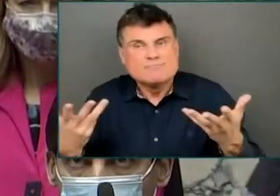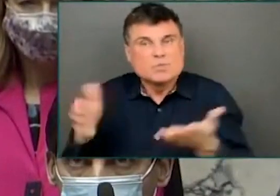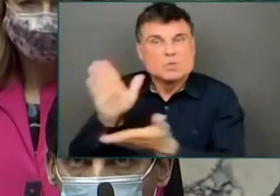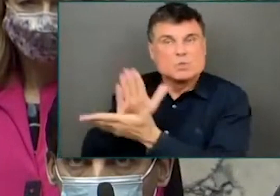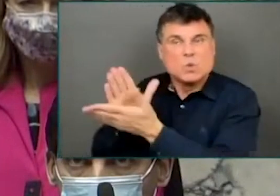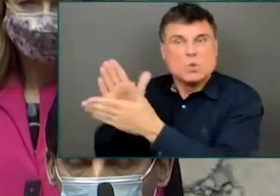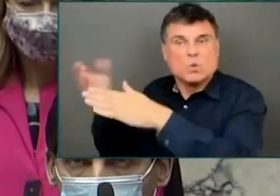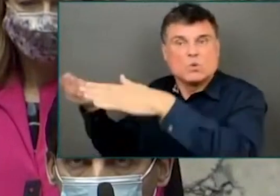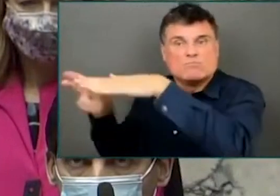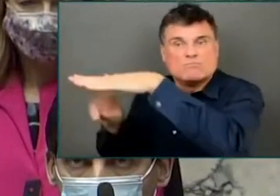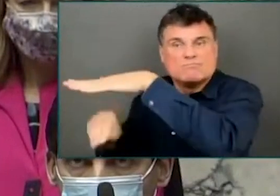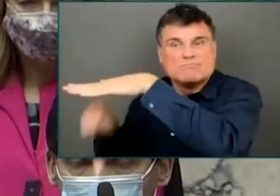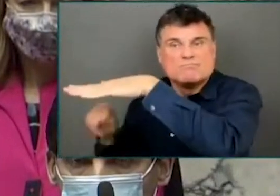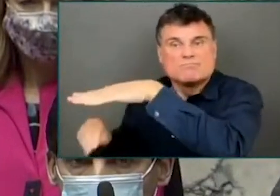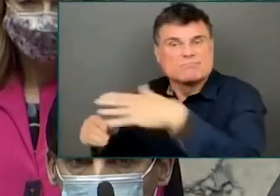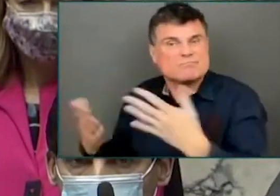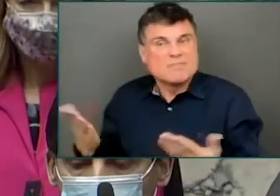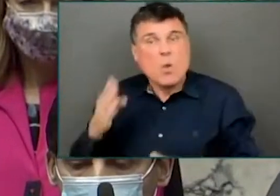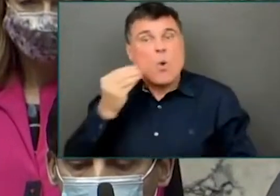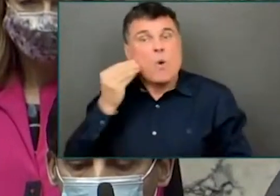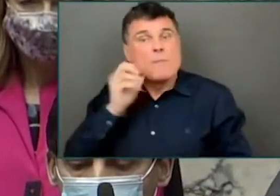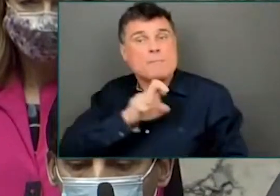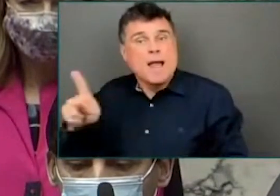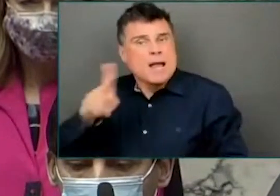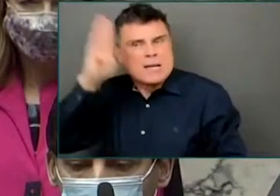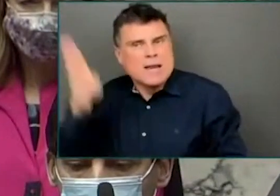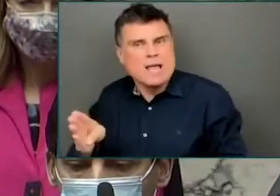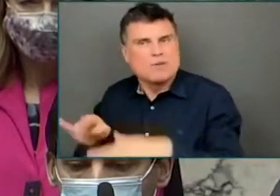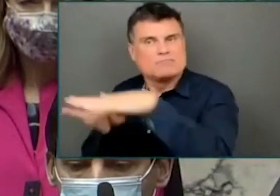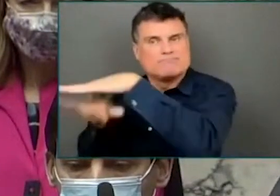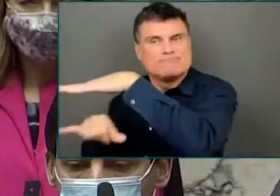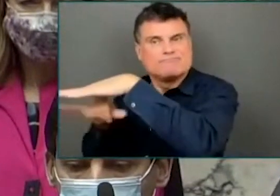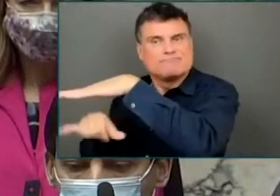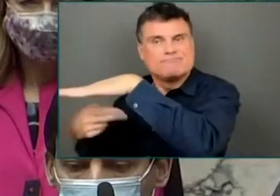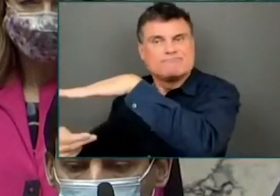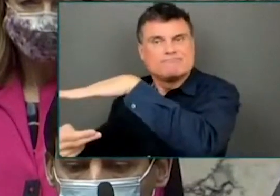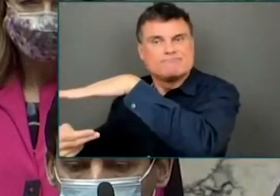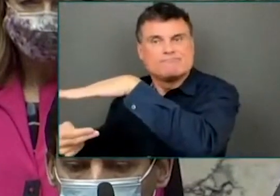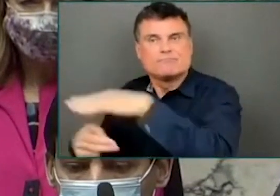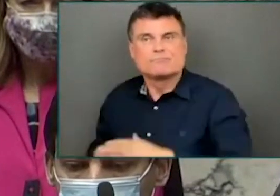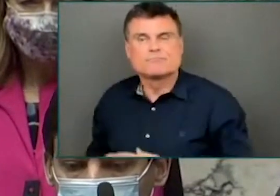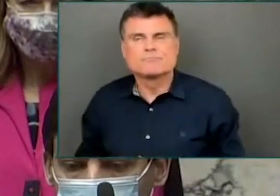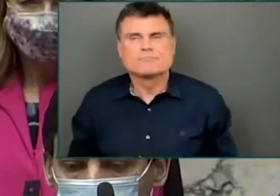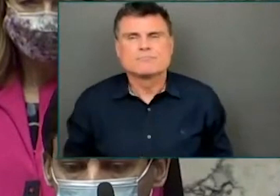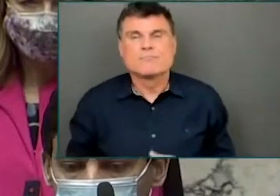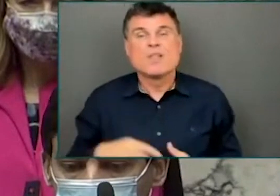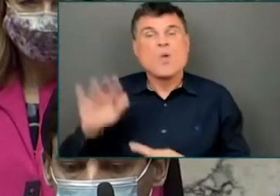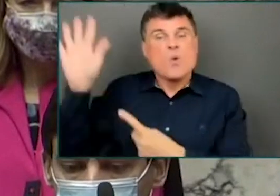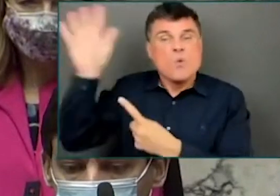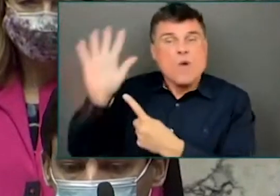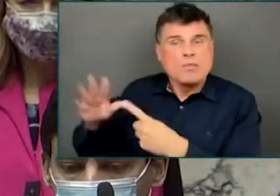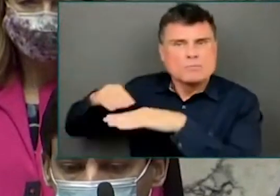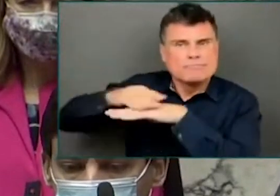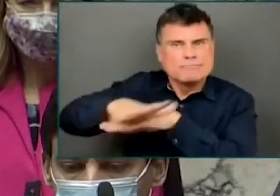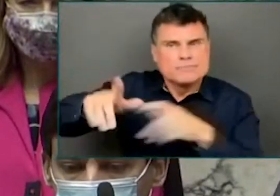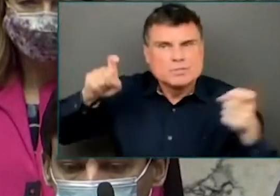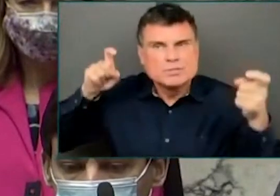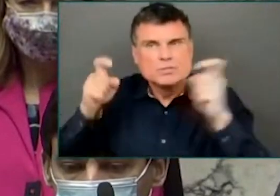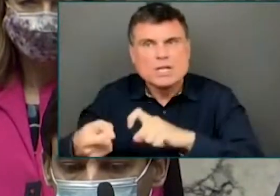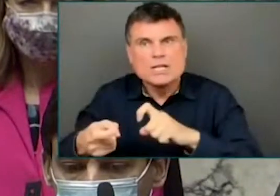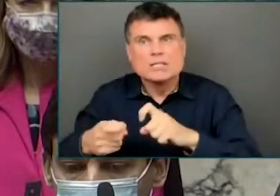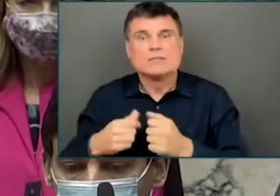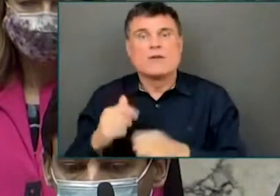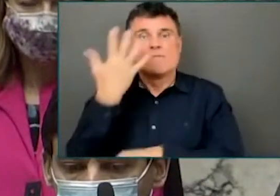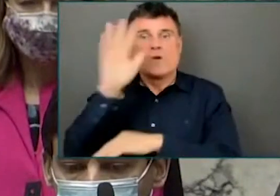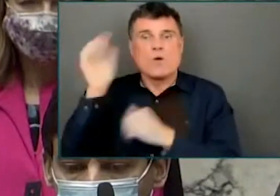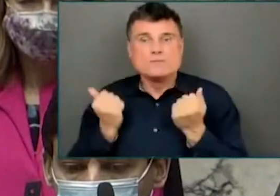We witness the destructive consequences of climate change as communities scorched by heat and wildfires in the summer face flooding and mudslides only